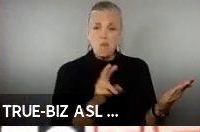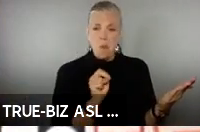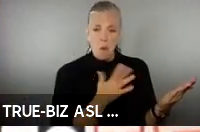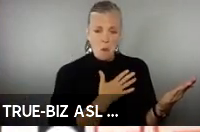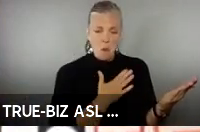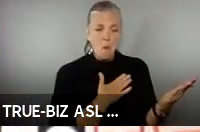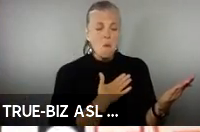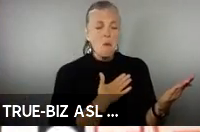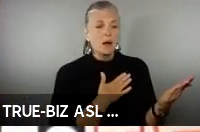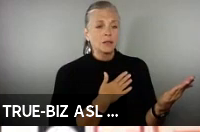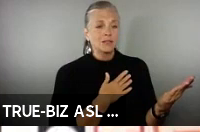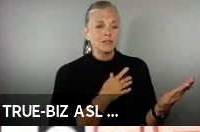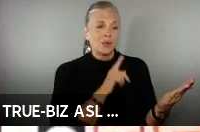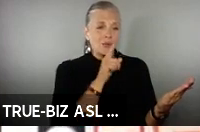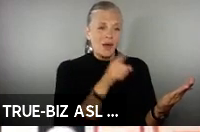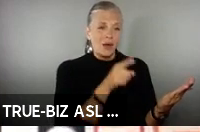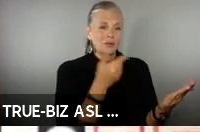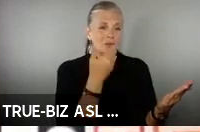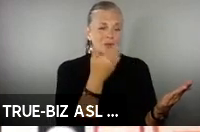So that was already a good sign for,